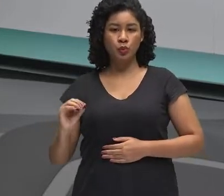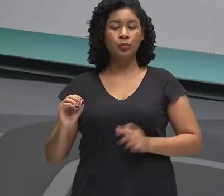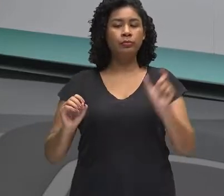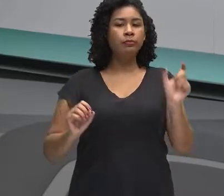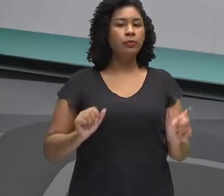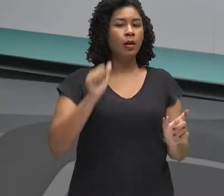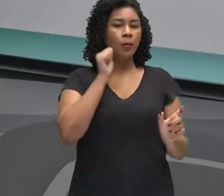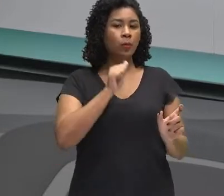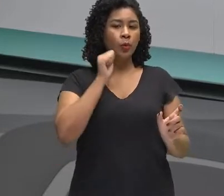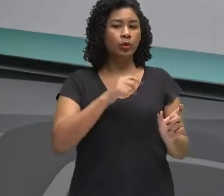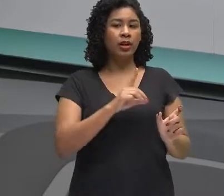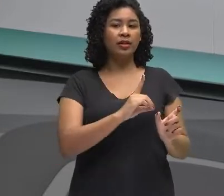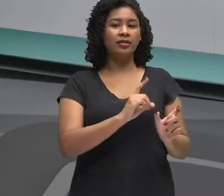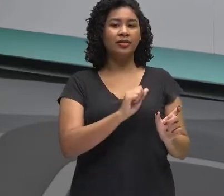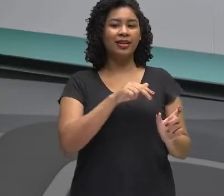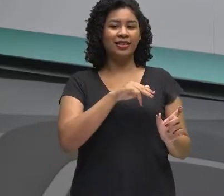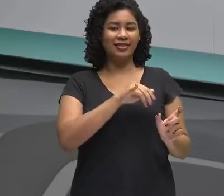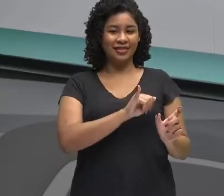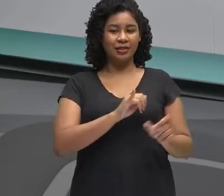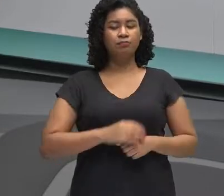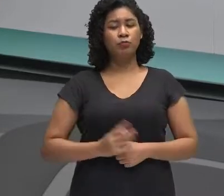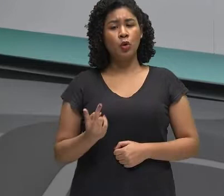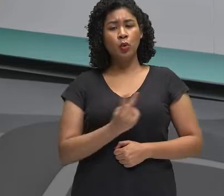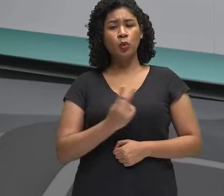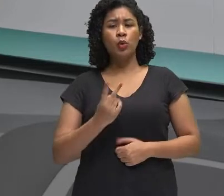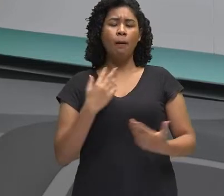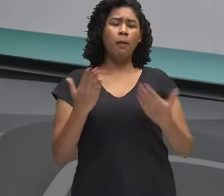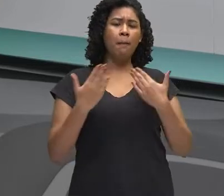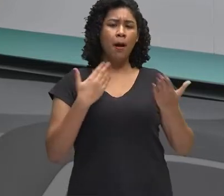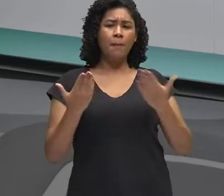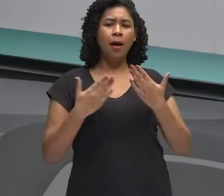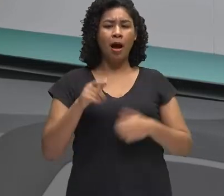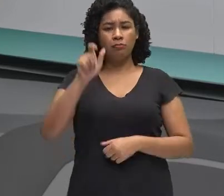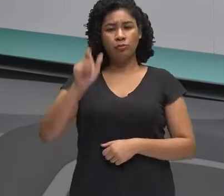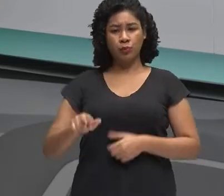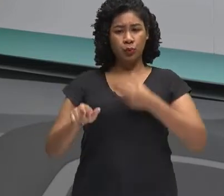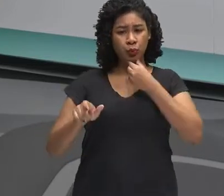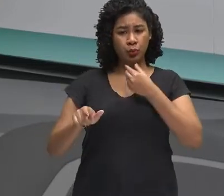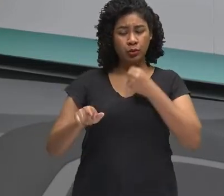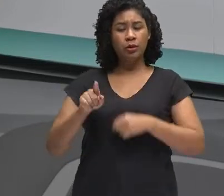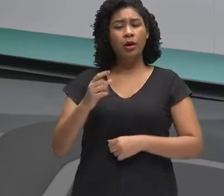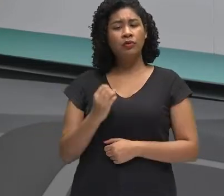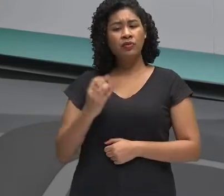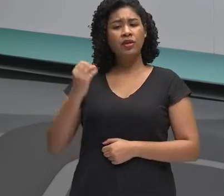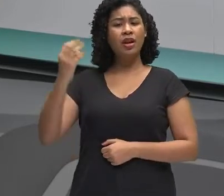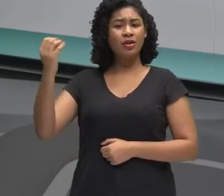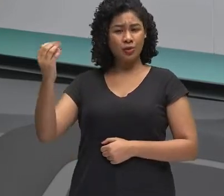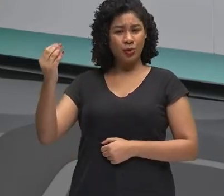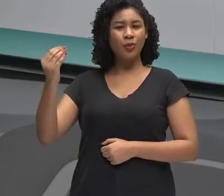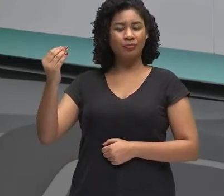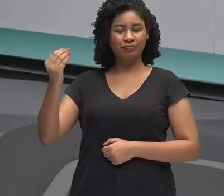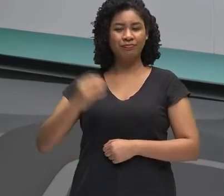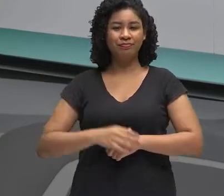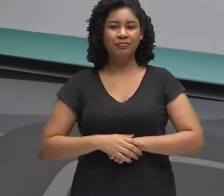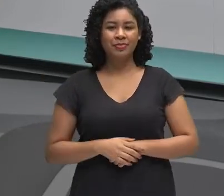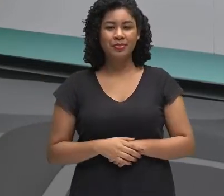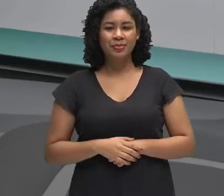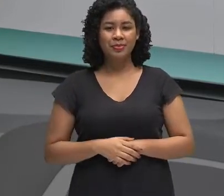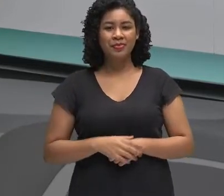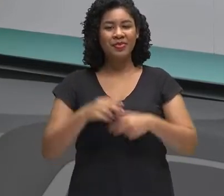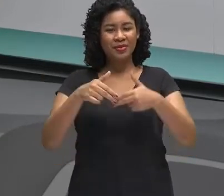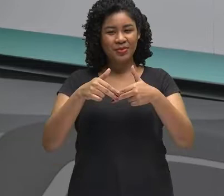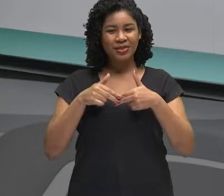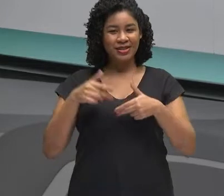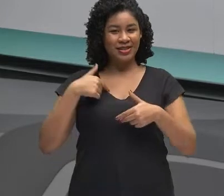Dani. Eles estavam conversando sobre uma viagem que o Pedro fez para a Austrália. E como eu falei anteriormente para vocês,